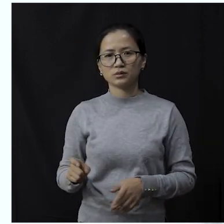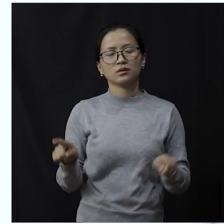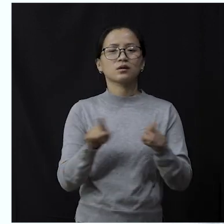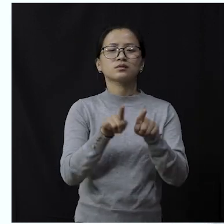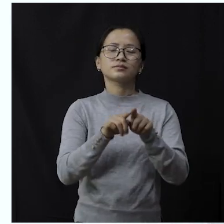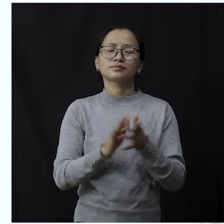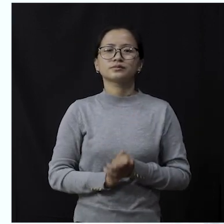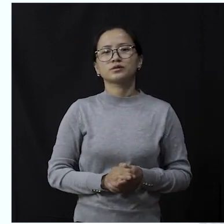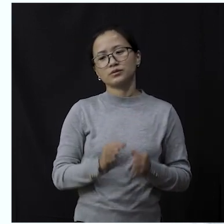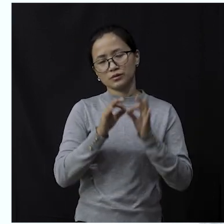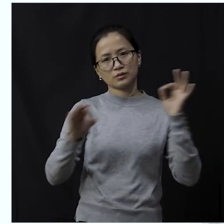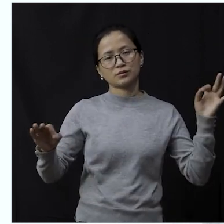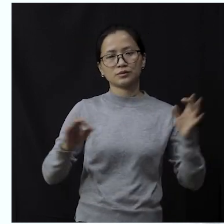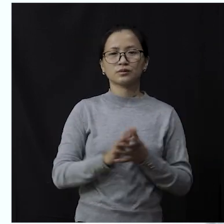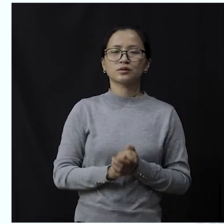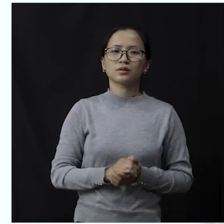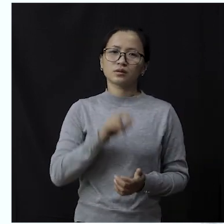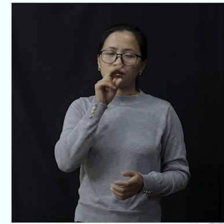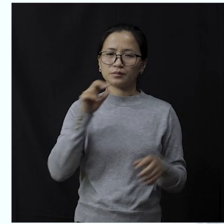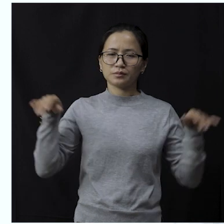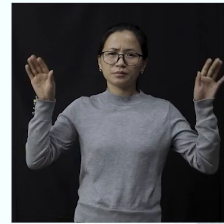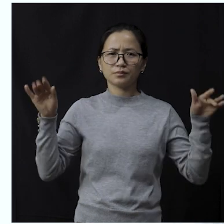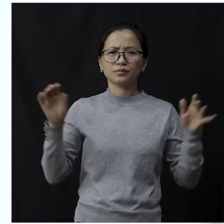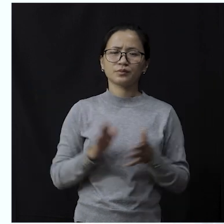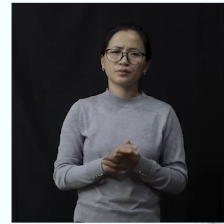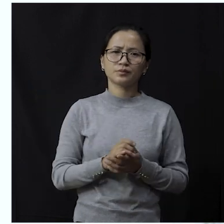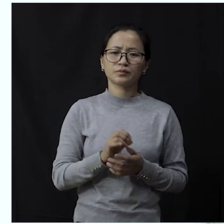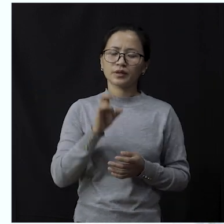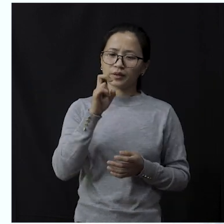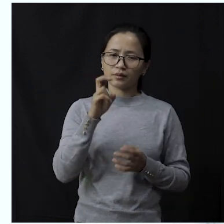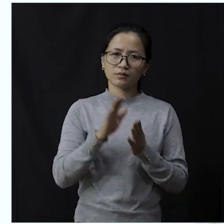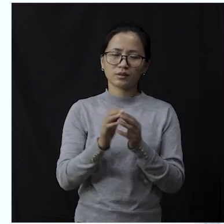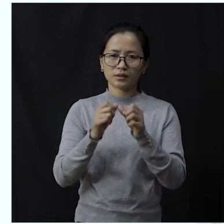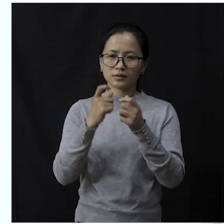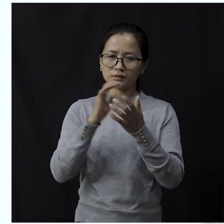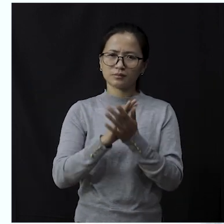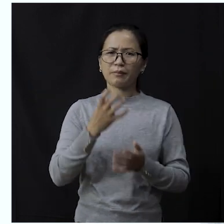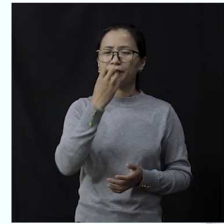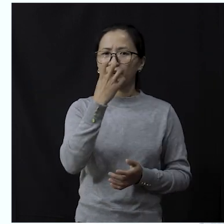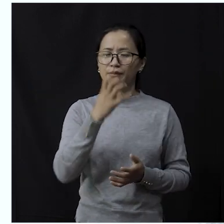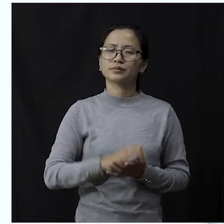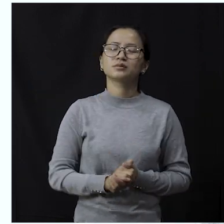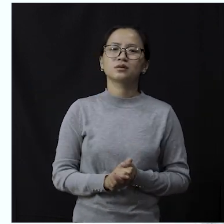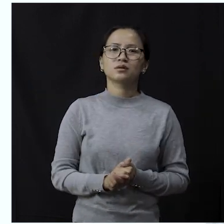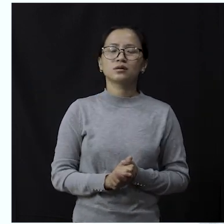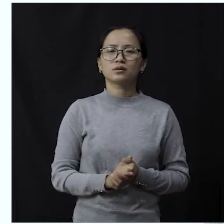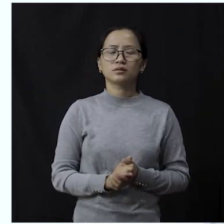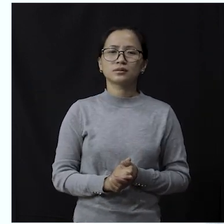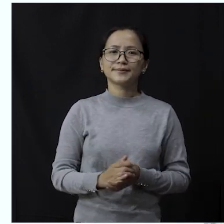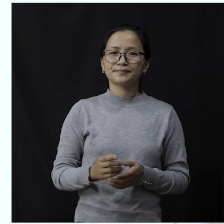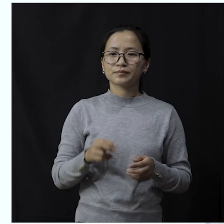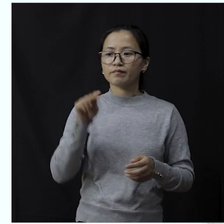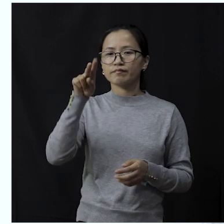okay? And the 2 hornbills were getting tired. Their beaks were aching. We discussed about ache. What is the meaning of